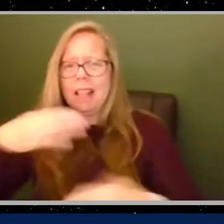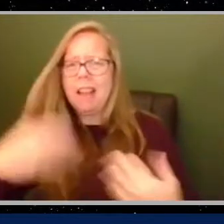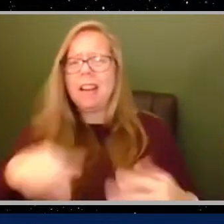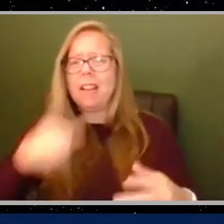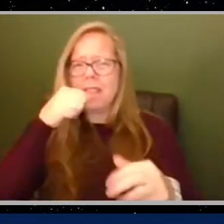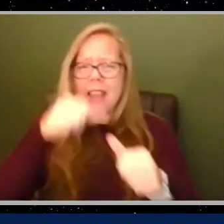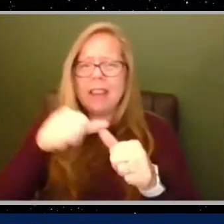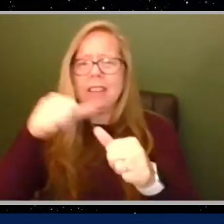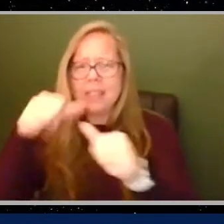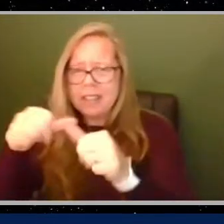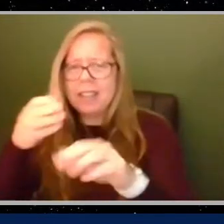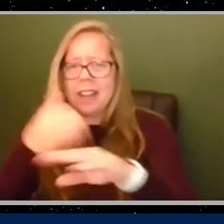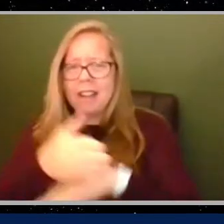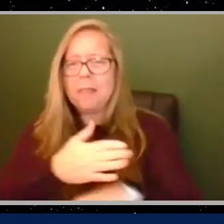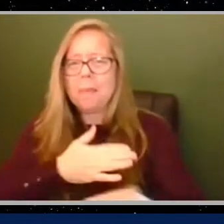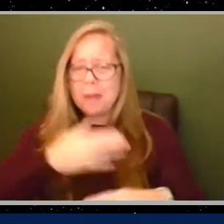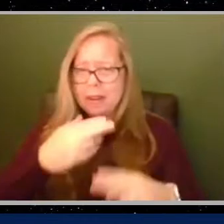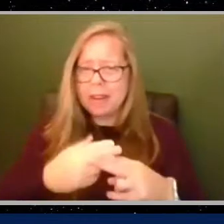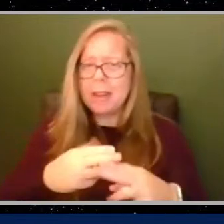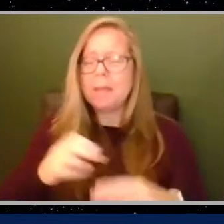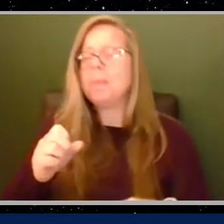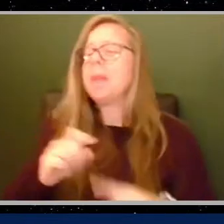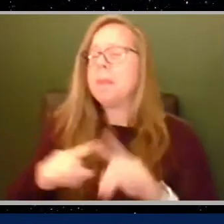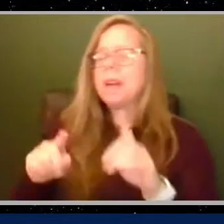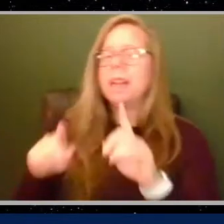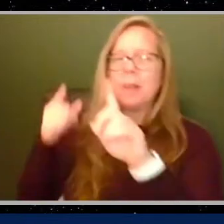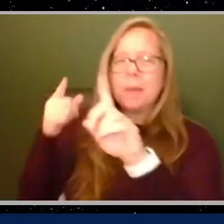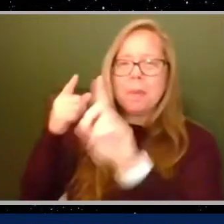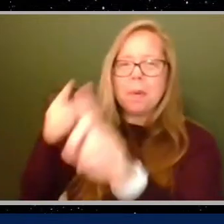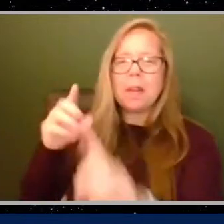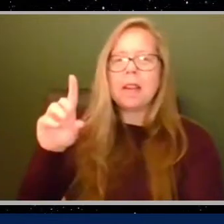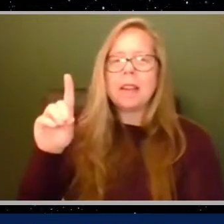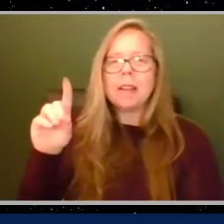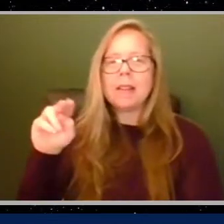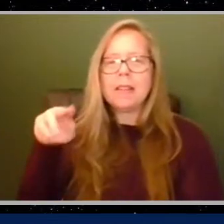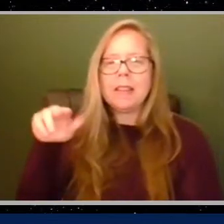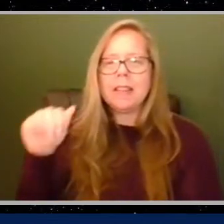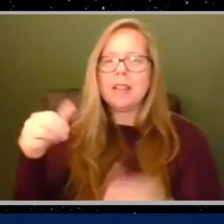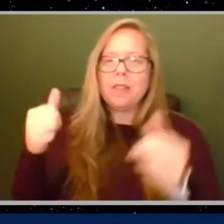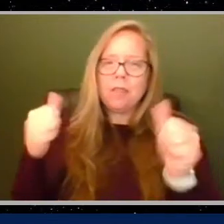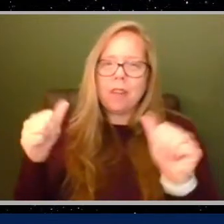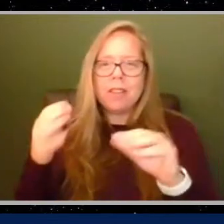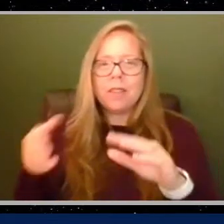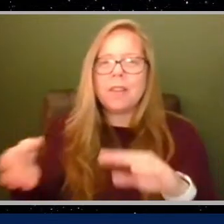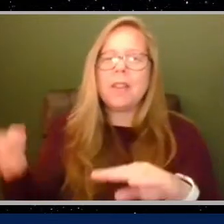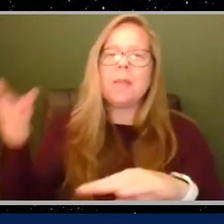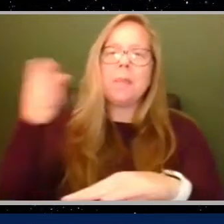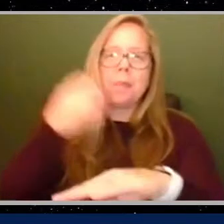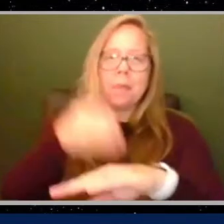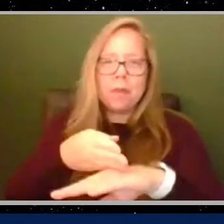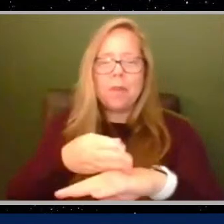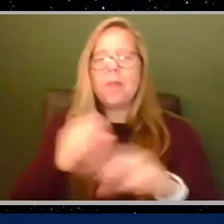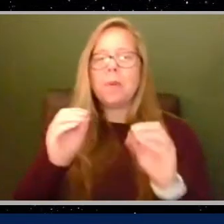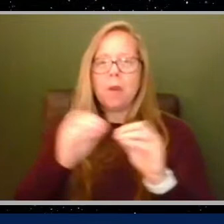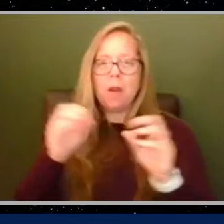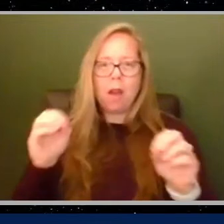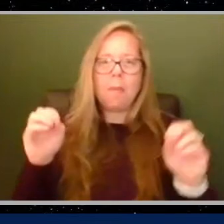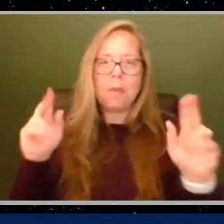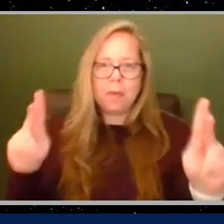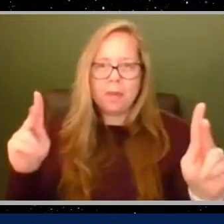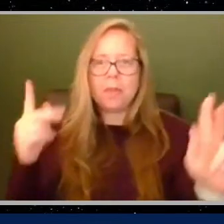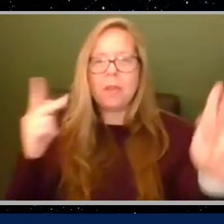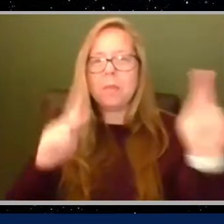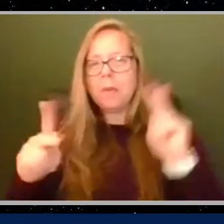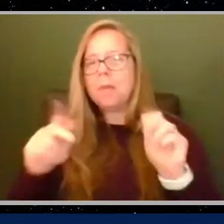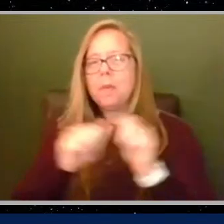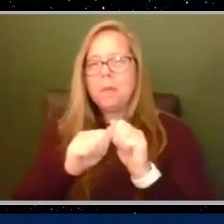yeah. But Dina works to advance the research opportunities for innovators in underrepresented communities, including